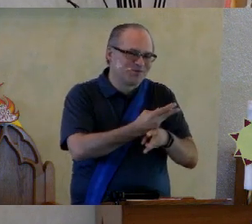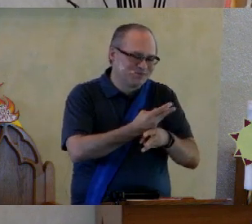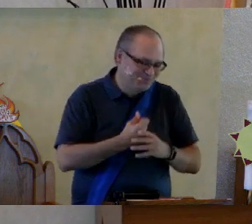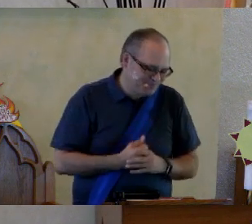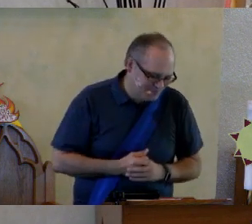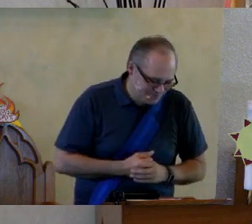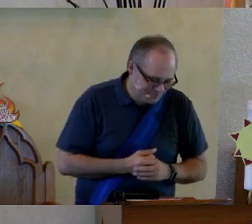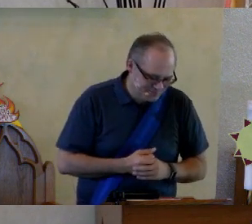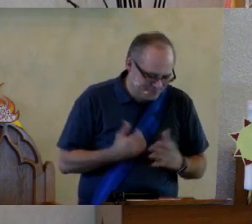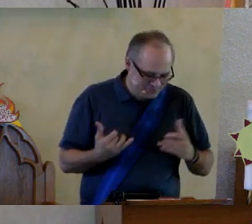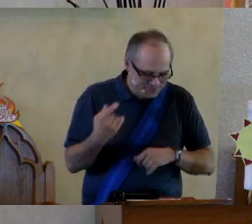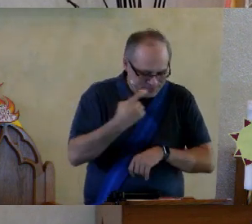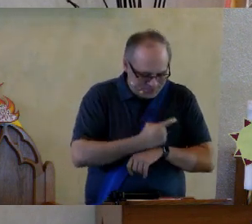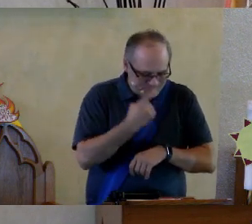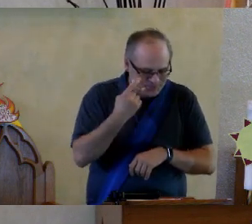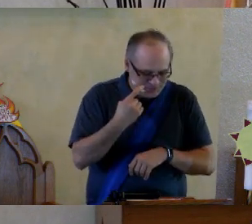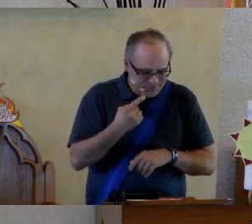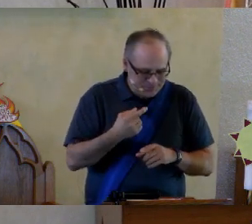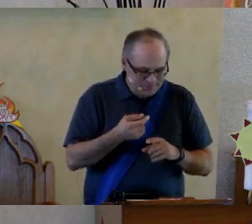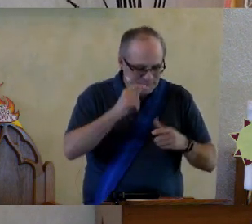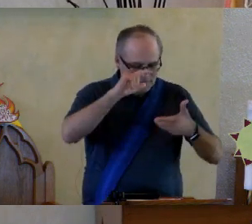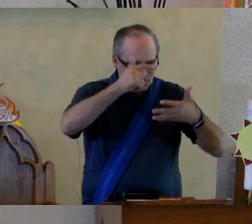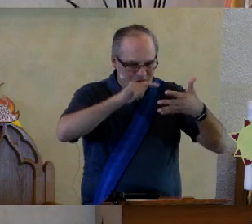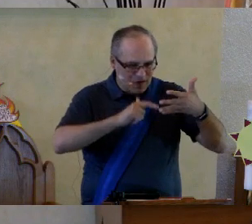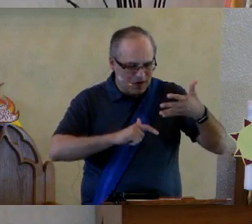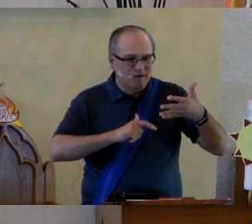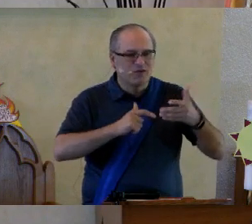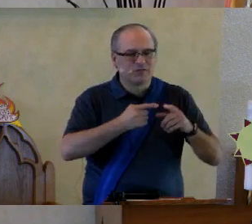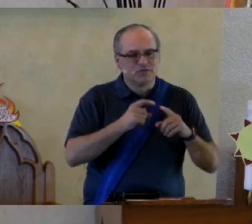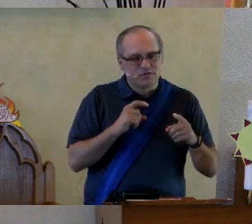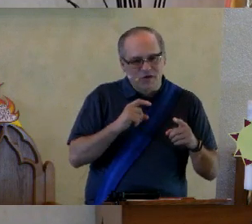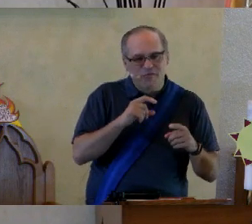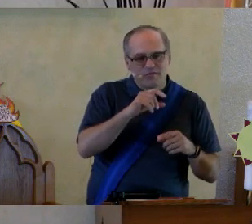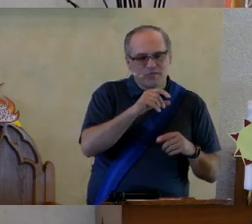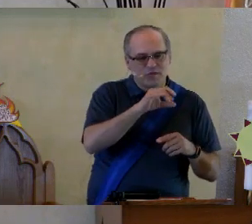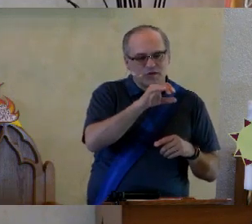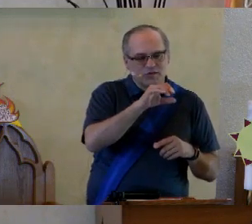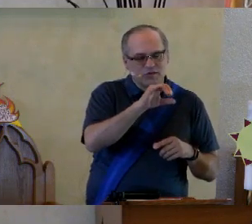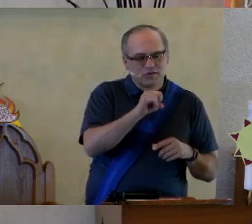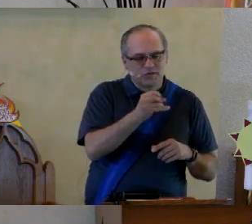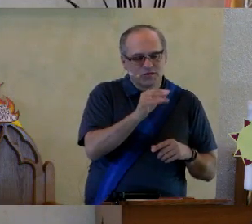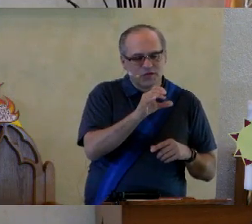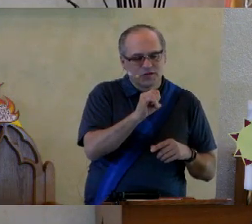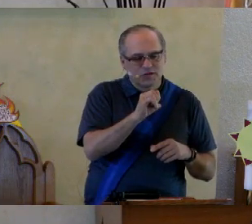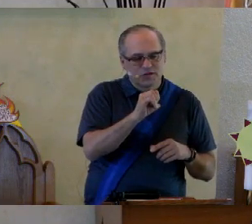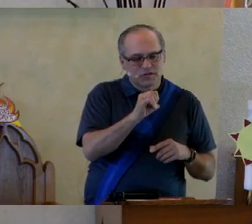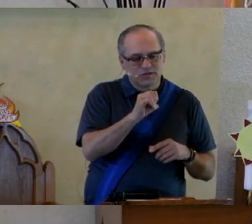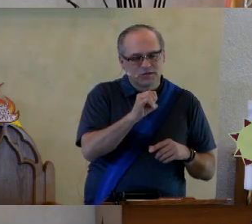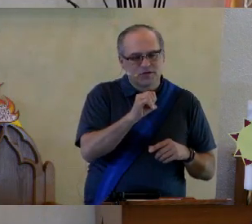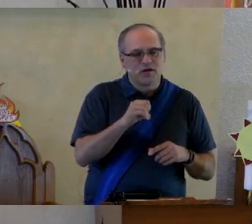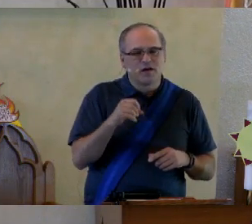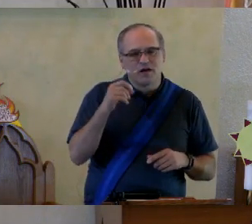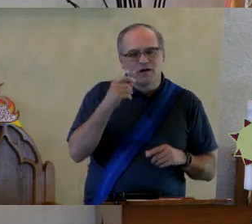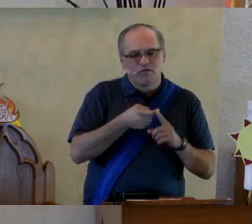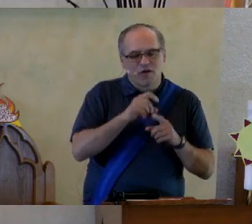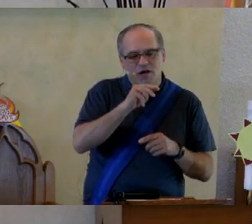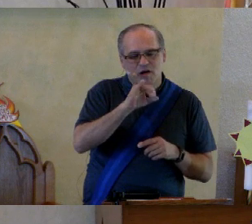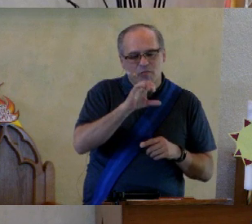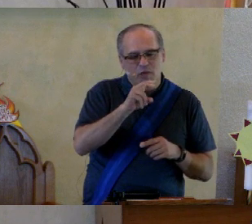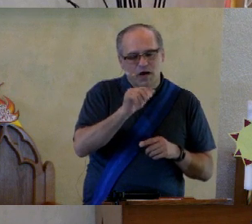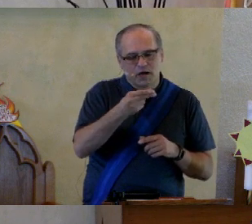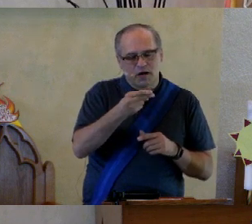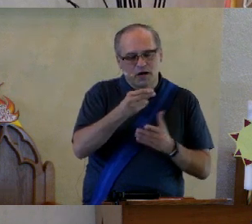Today, our confession and pardon is a litany for racial justice. It's based on the book of Micah, chapter 6, verse